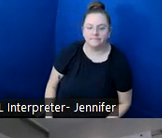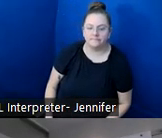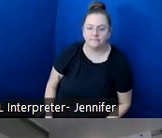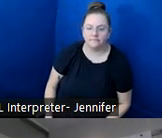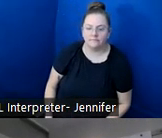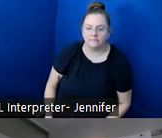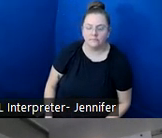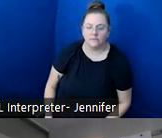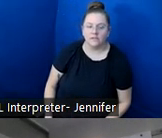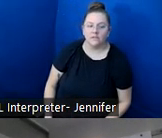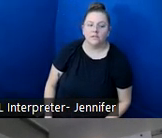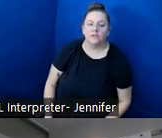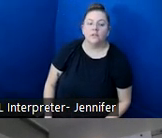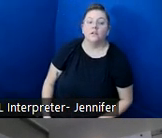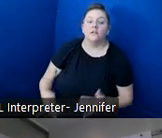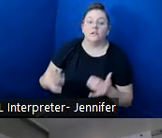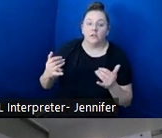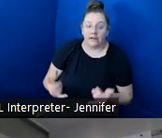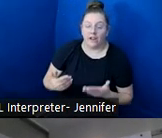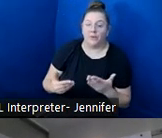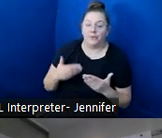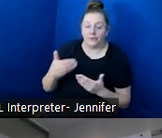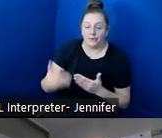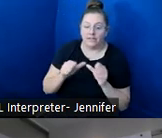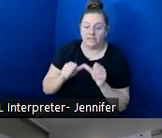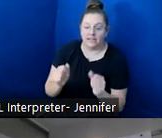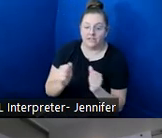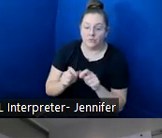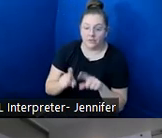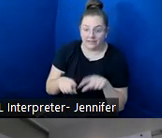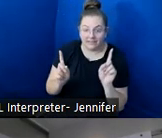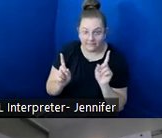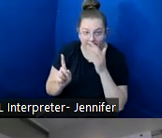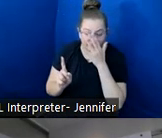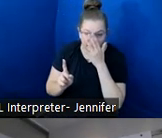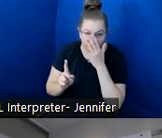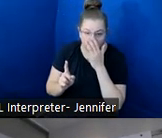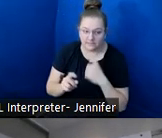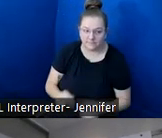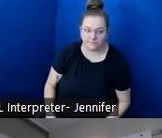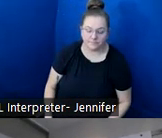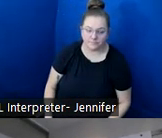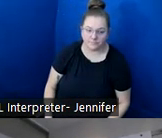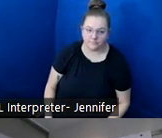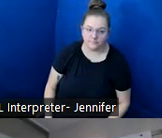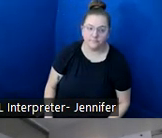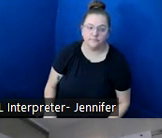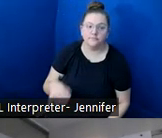And continuing with the differences between fee-for-service and SNBC on the next slide, we talk a little bit about